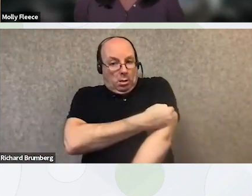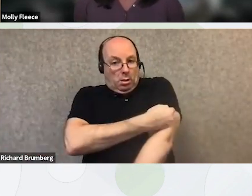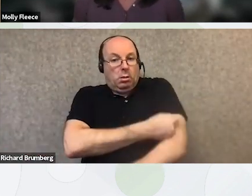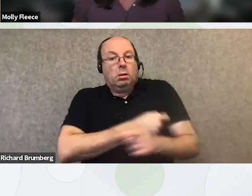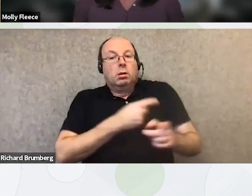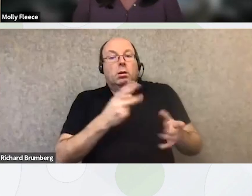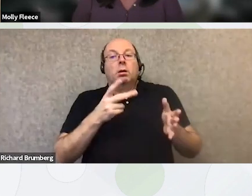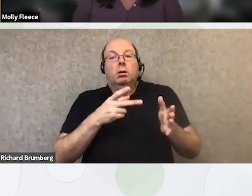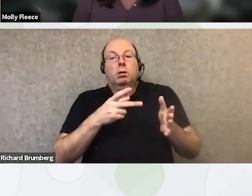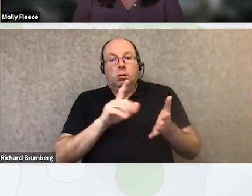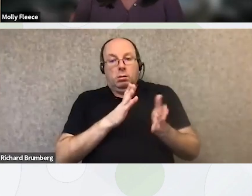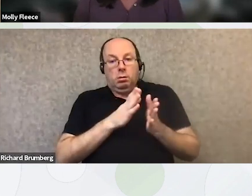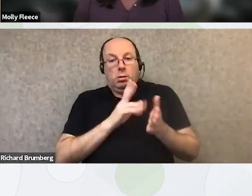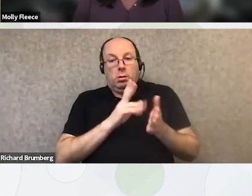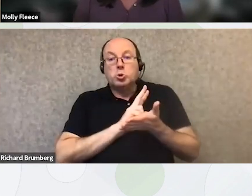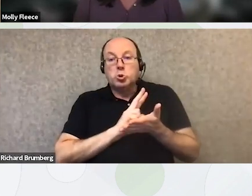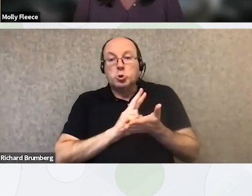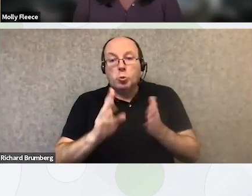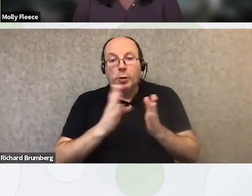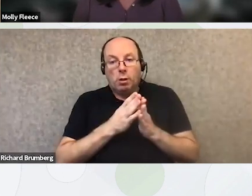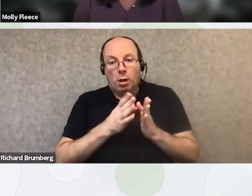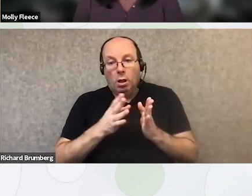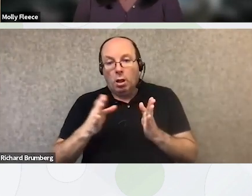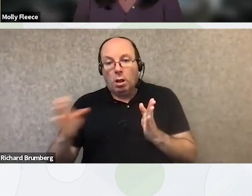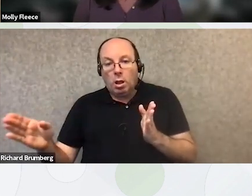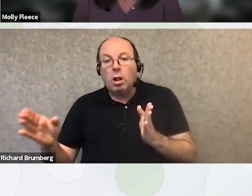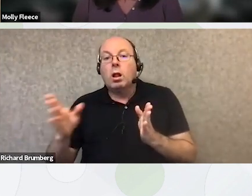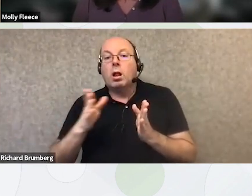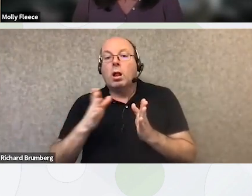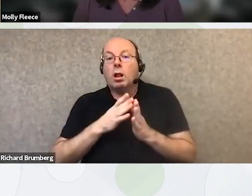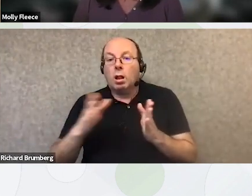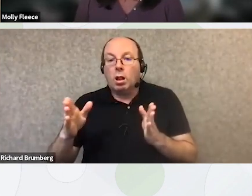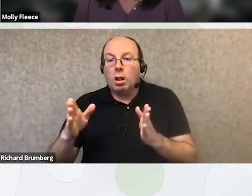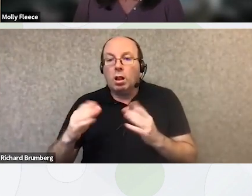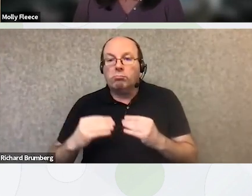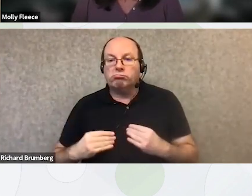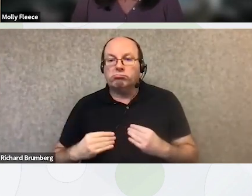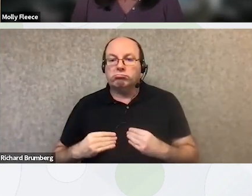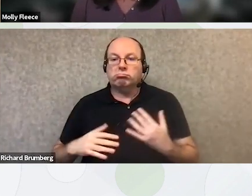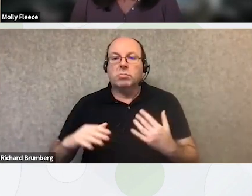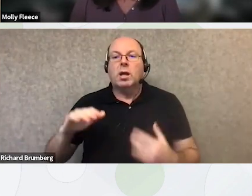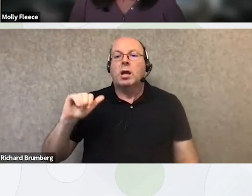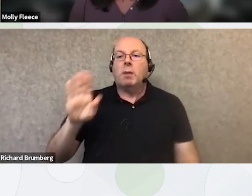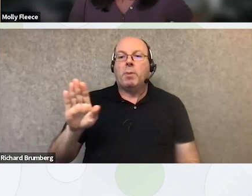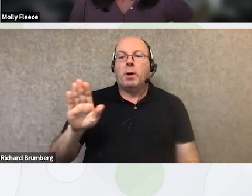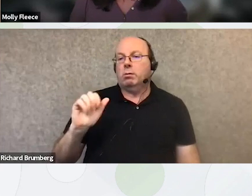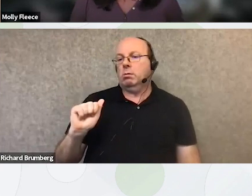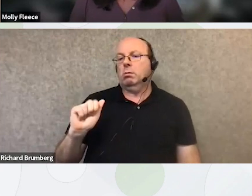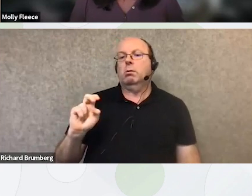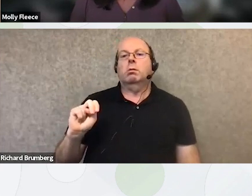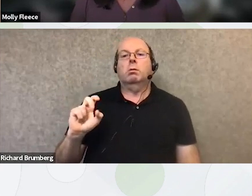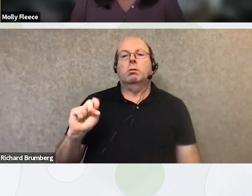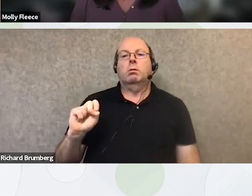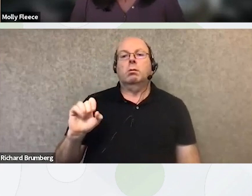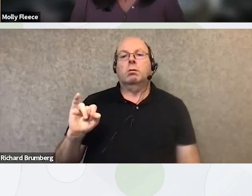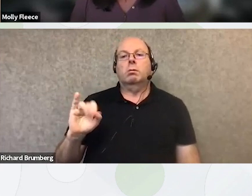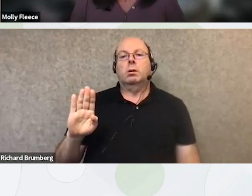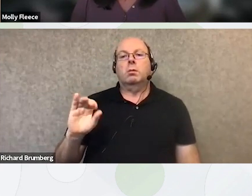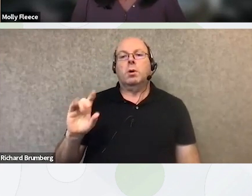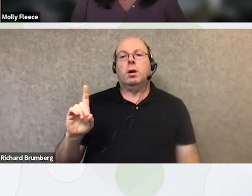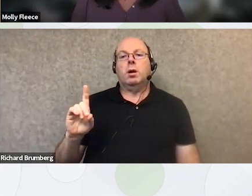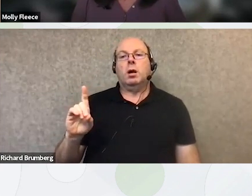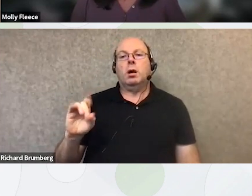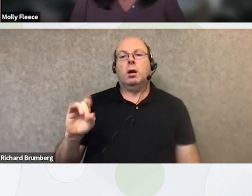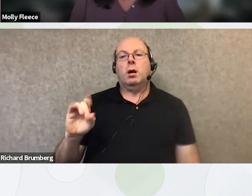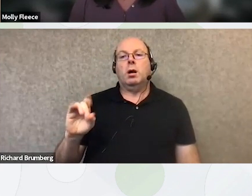flu. So if anyone out there has not yet had the time to go get your influenza vaccine, I highly recommend doing it after